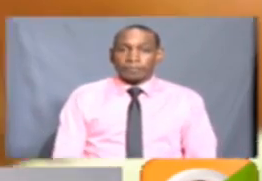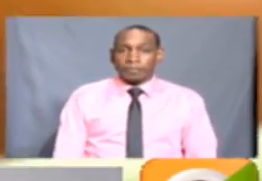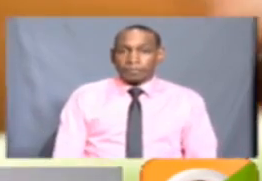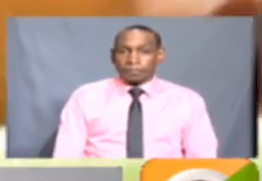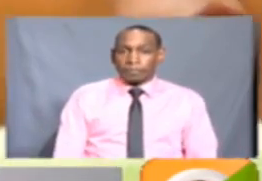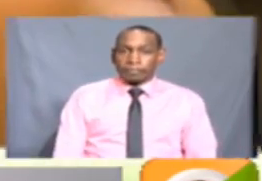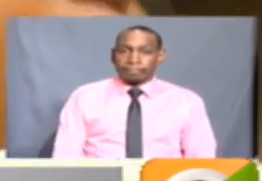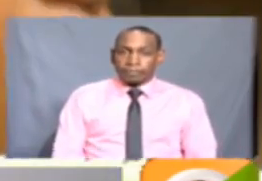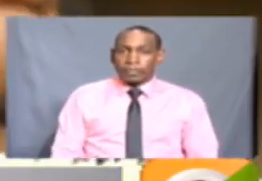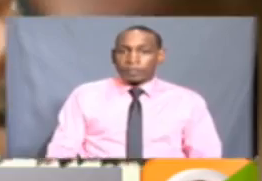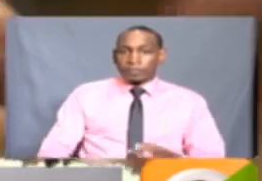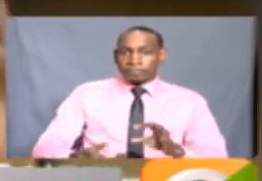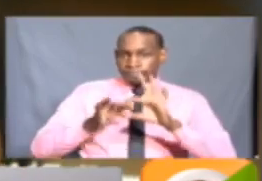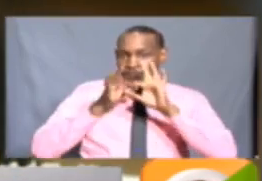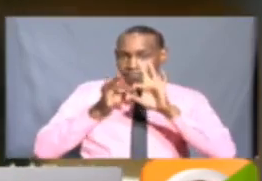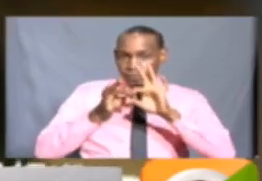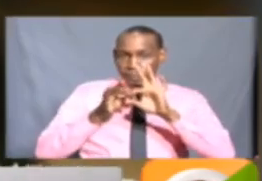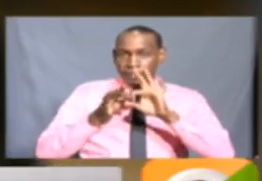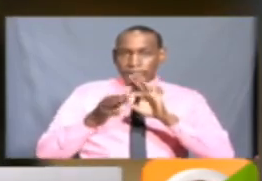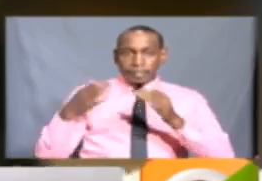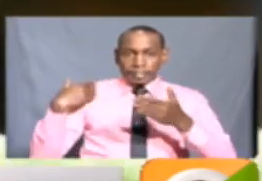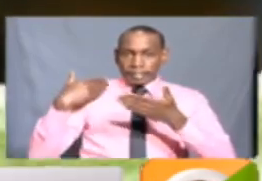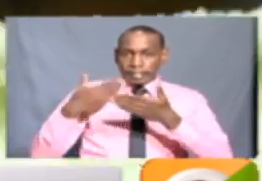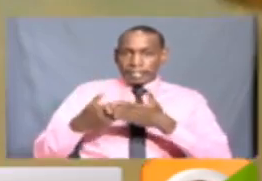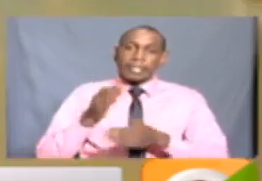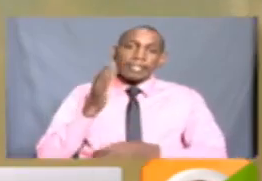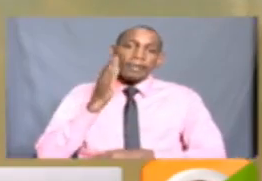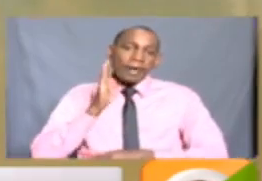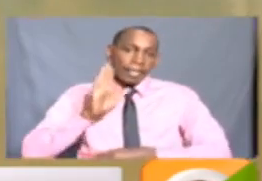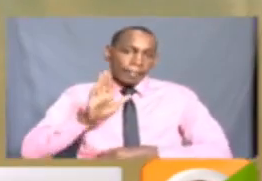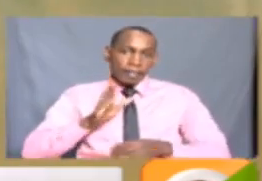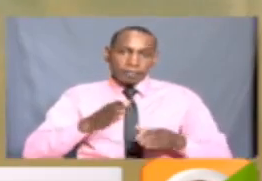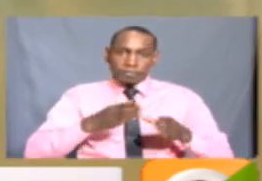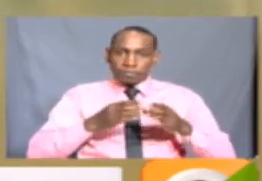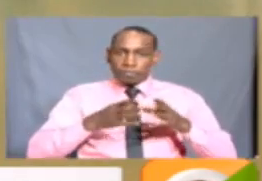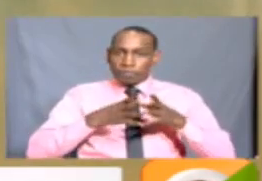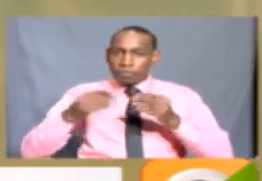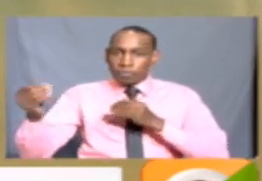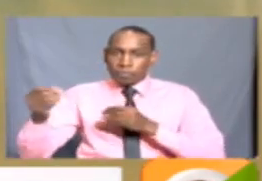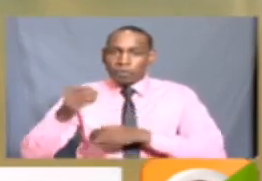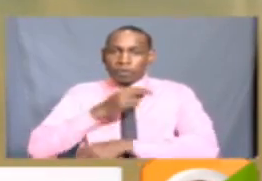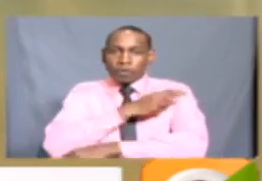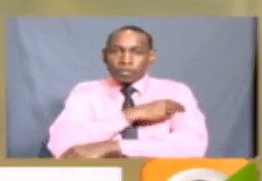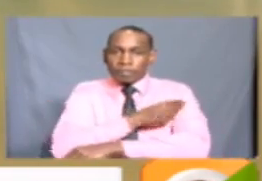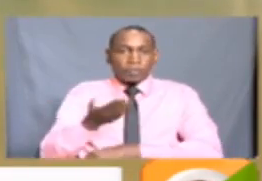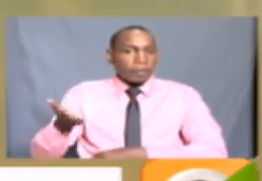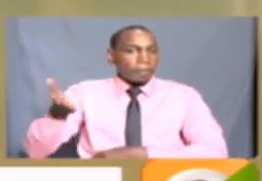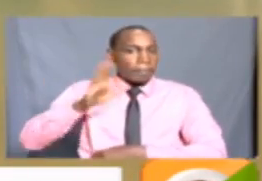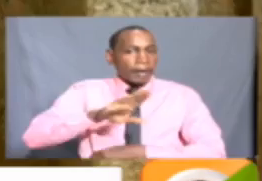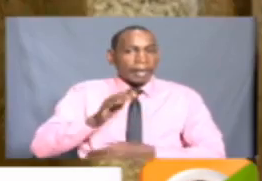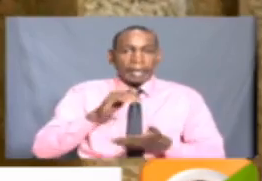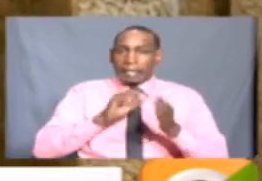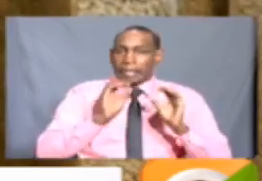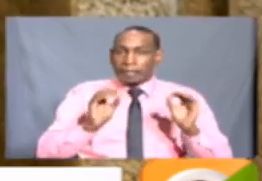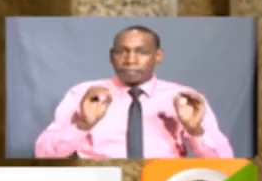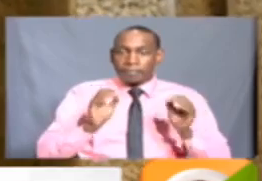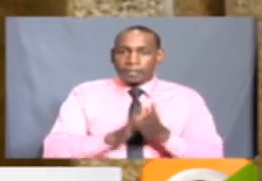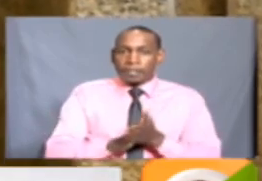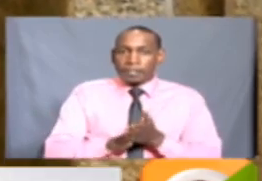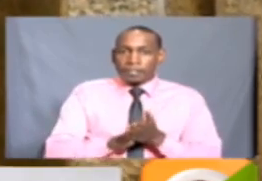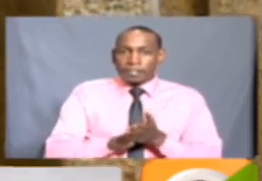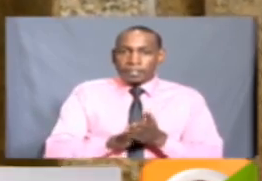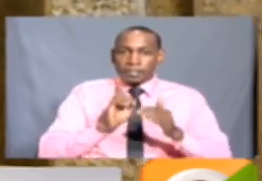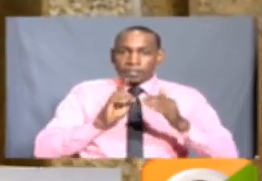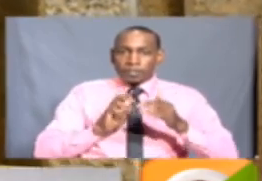So tight has been their bond since Kefa's mother walked out of this hospital, never to be seen again. Confined to